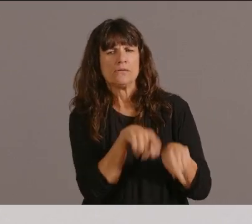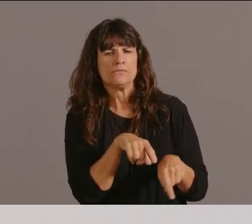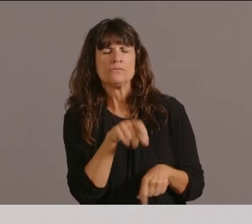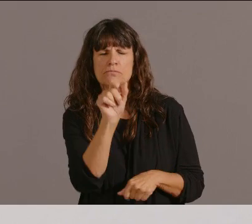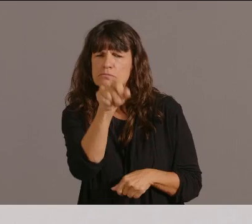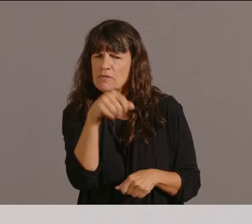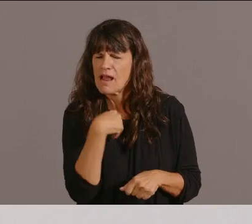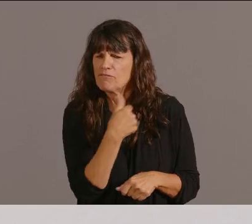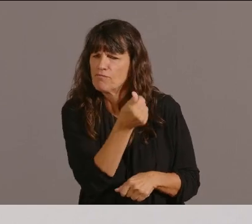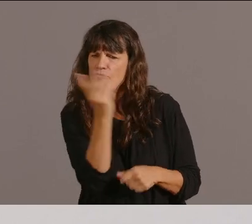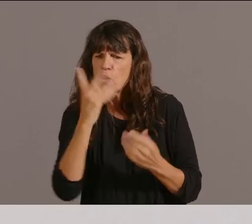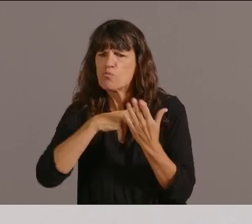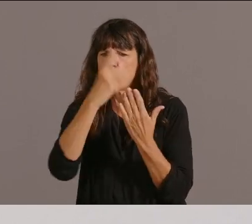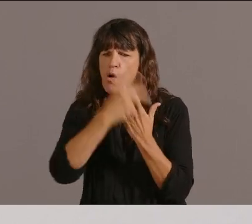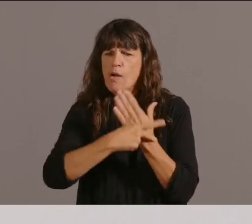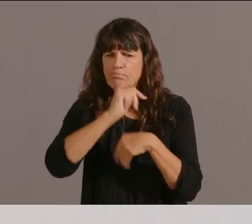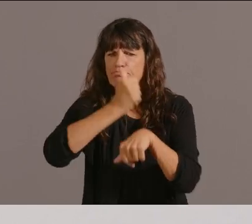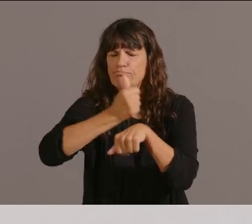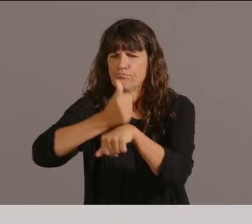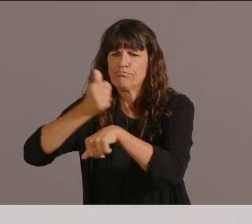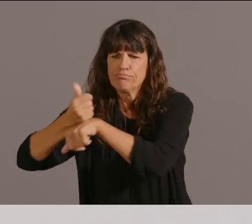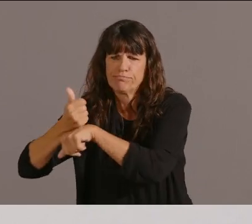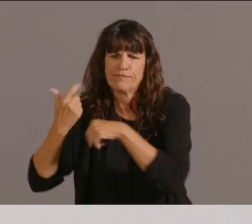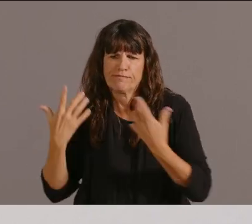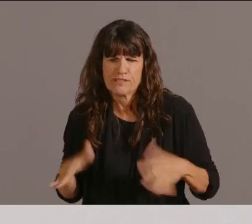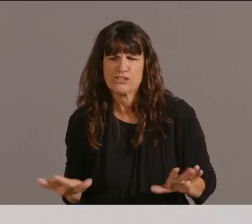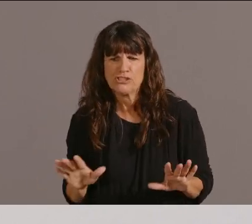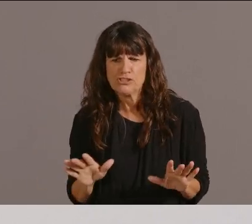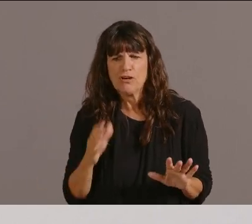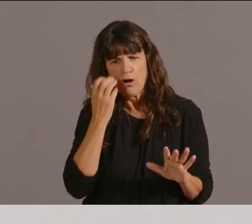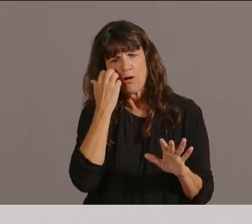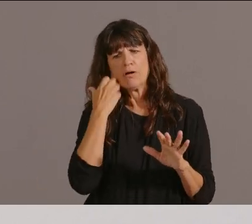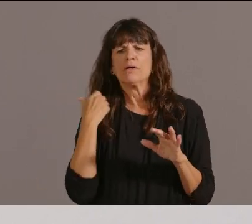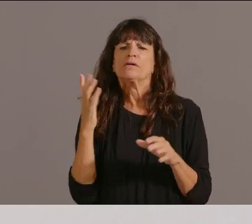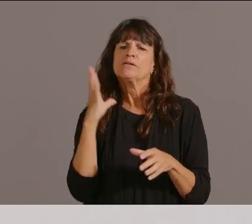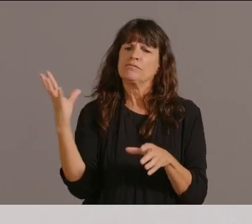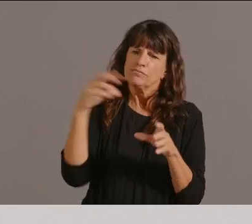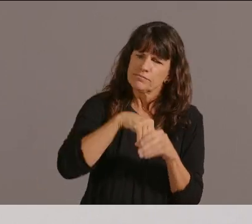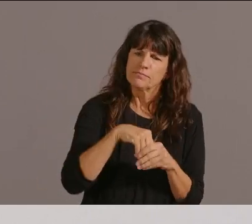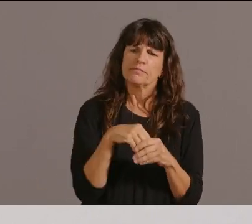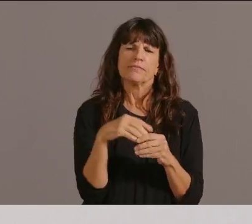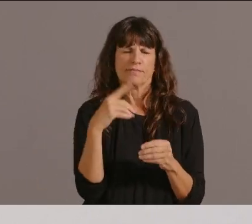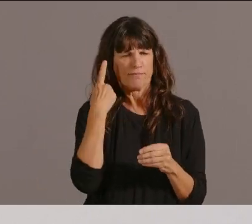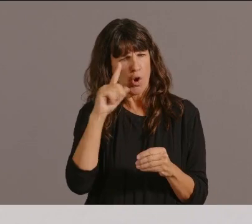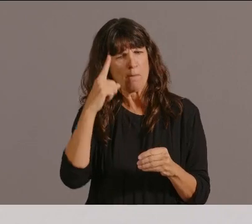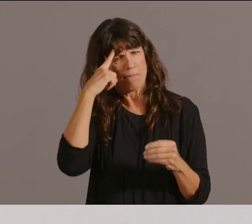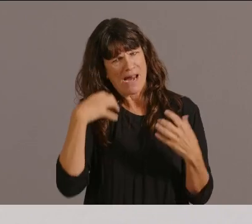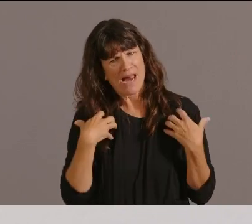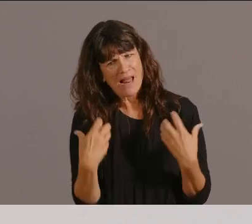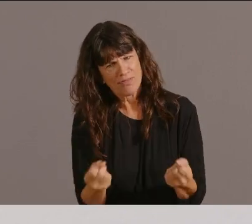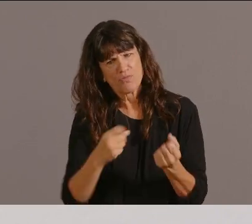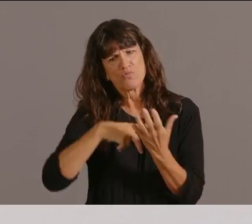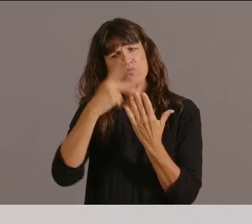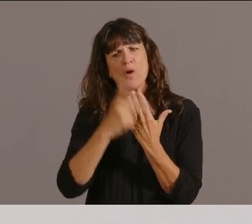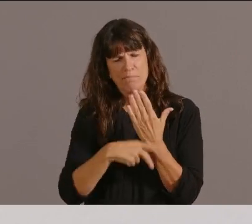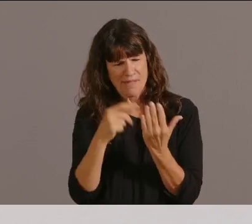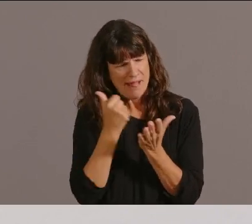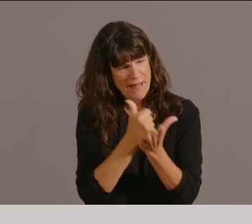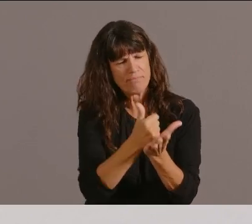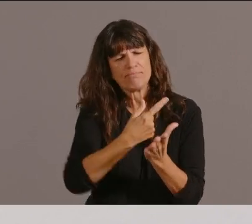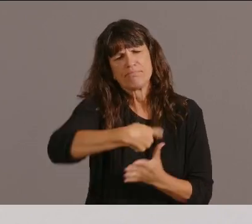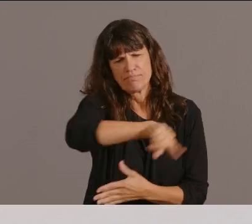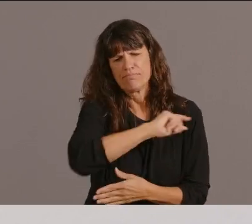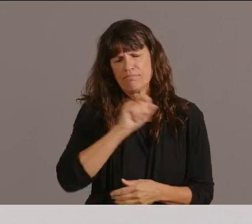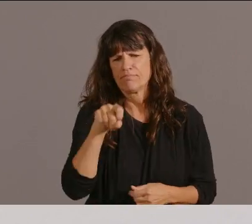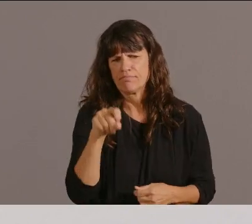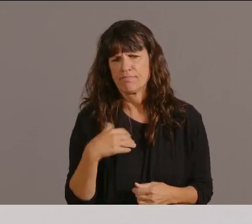launching. One of them is part of our mental health initiative. So we've been